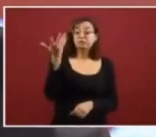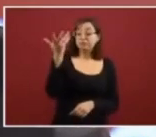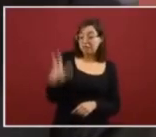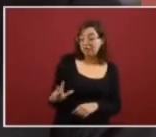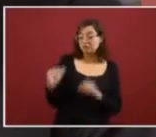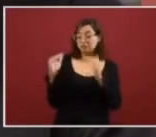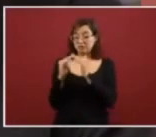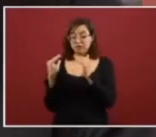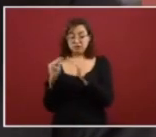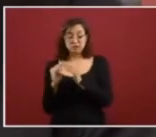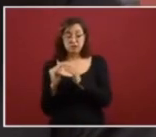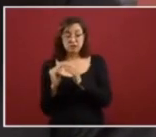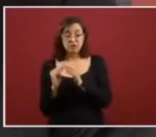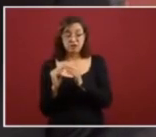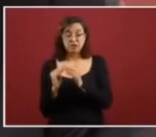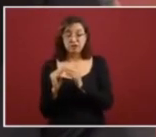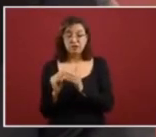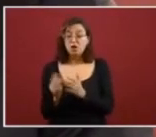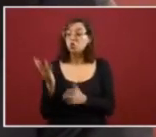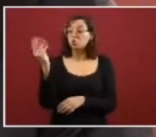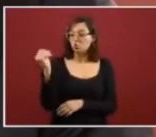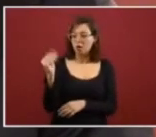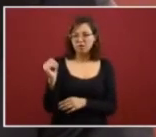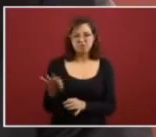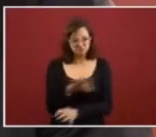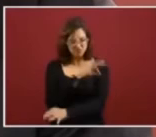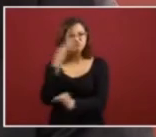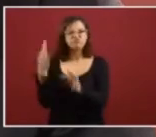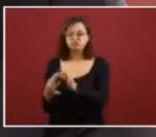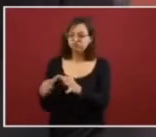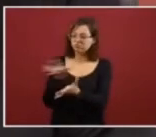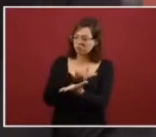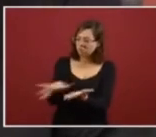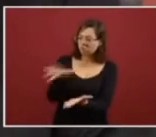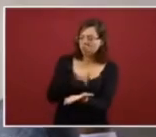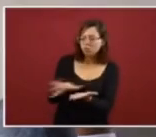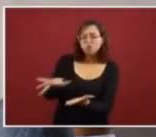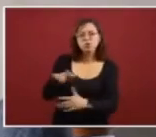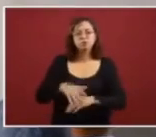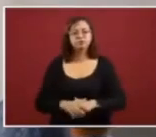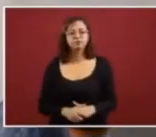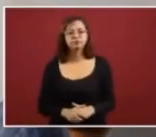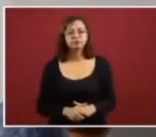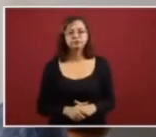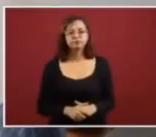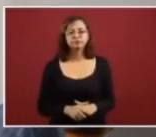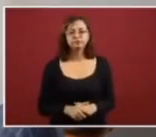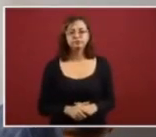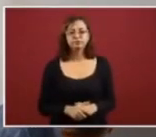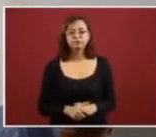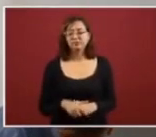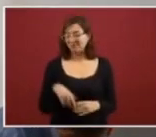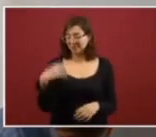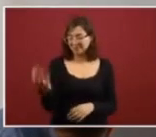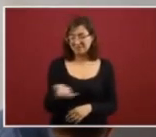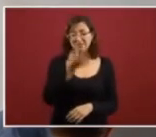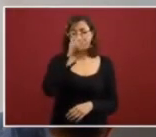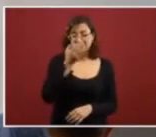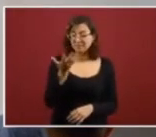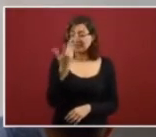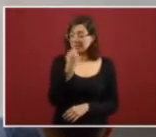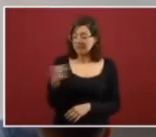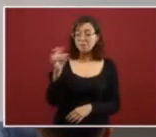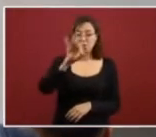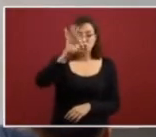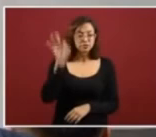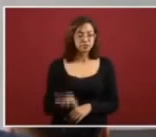out of 10 homes, hasta ahora en 9, are 9 está llegando un apoyo. Getting some support. Y va a llegar and a los 10. And